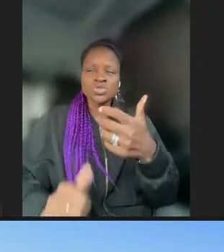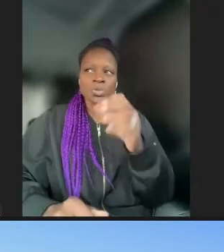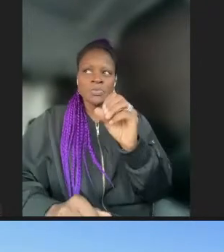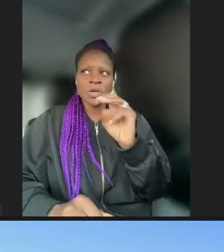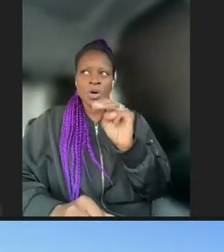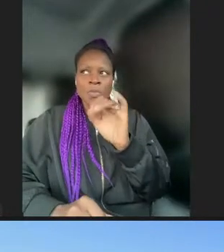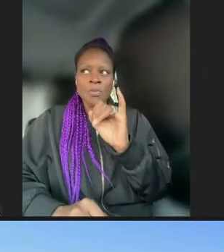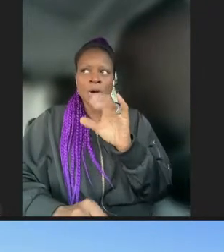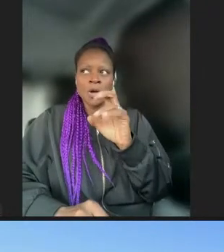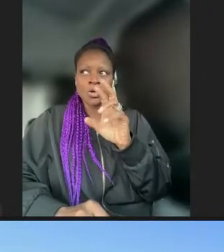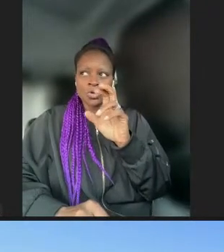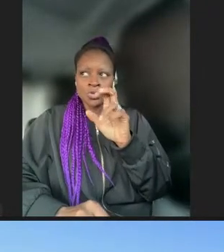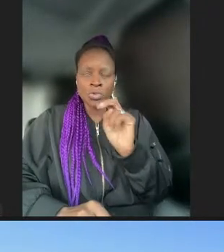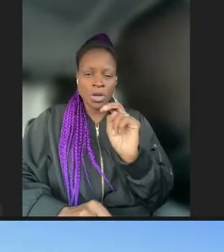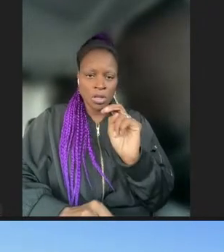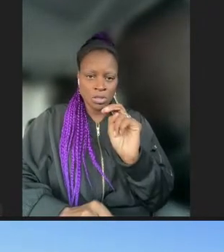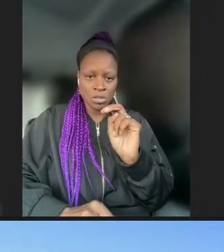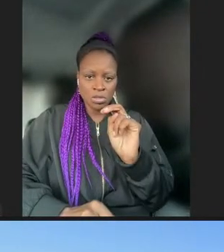on the sequencer.